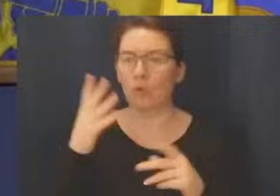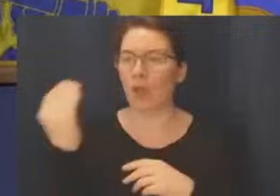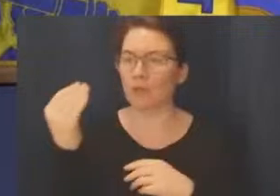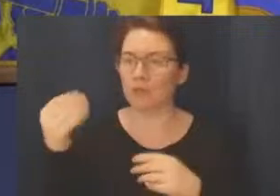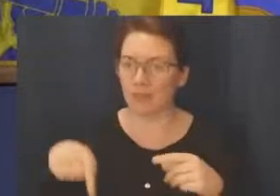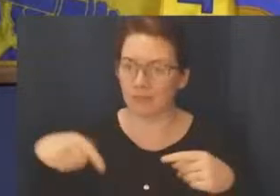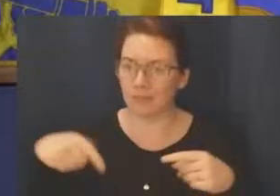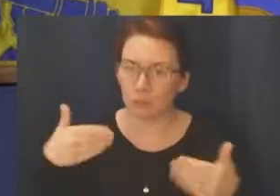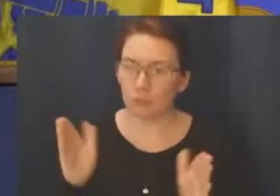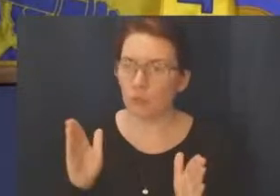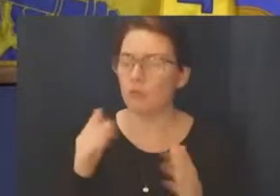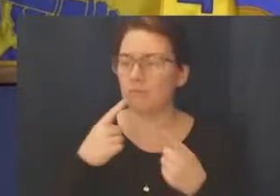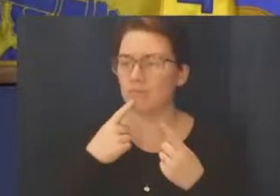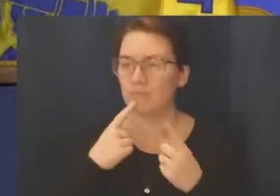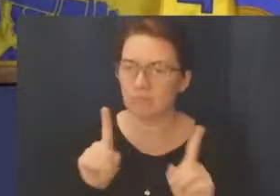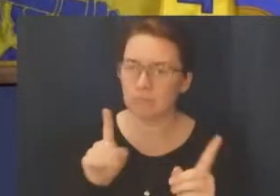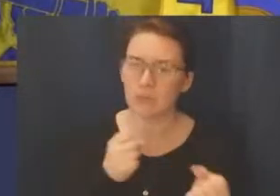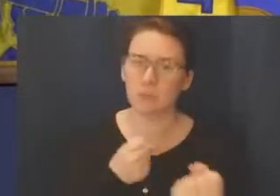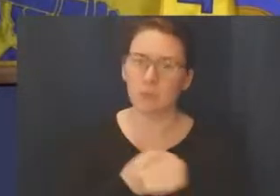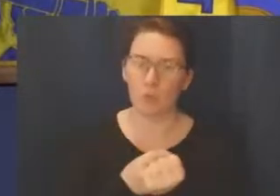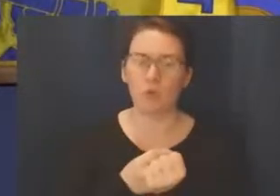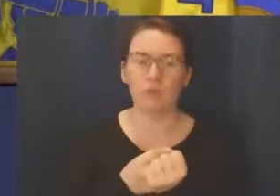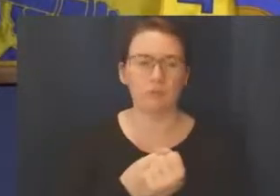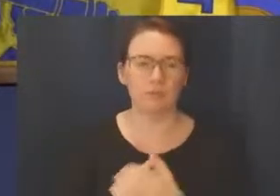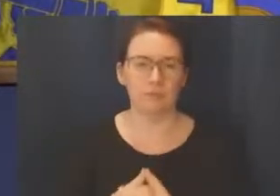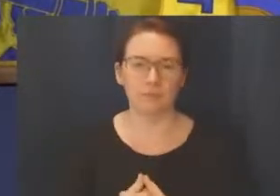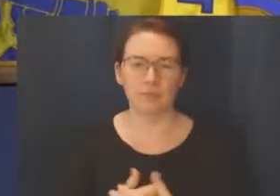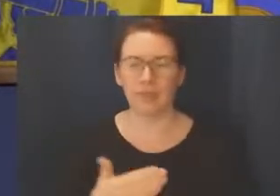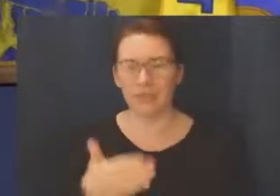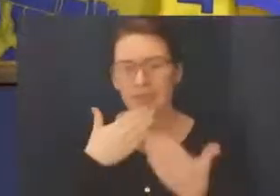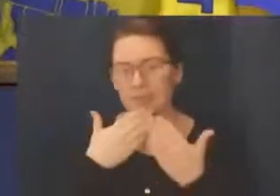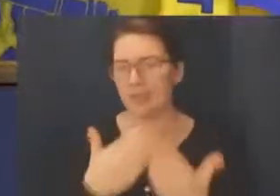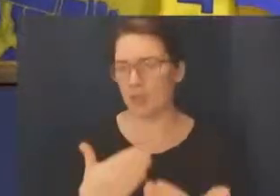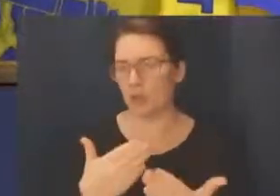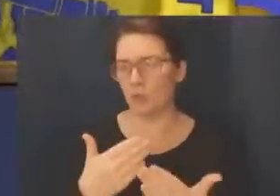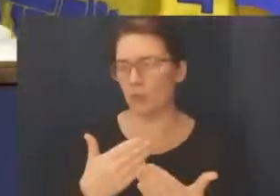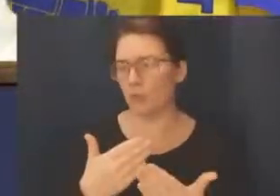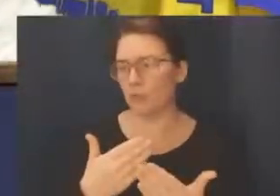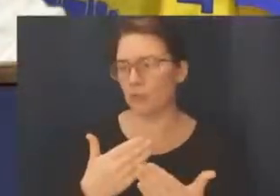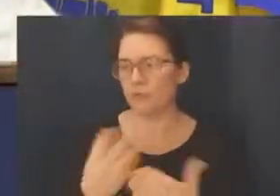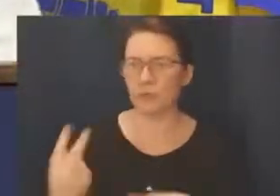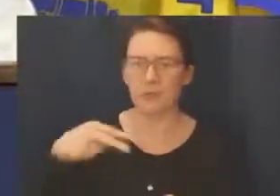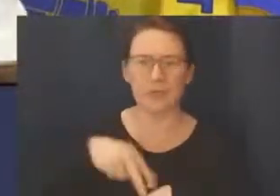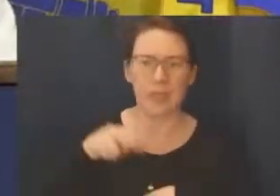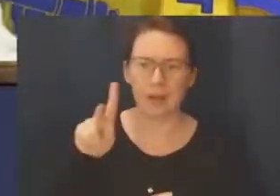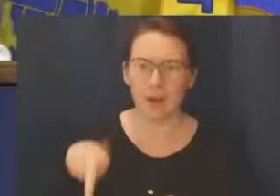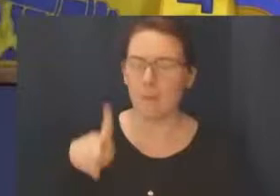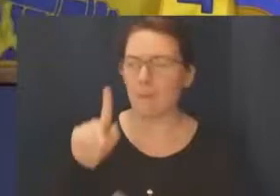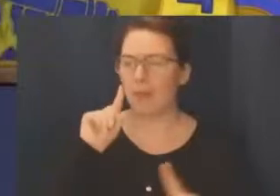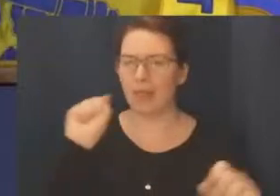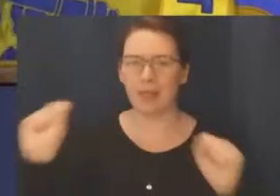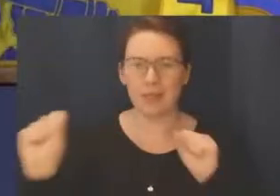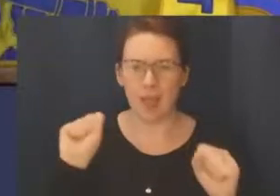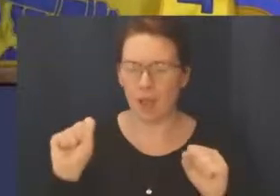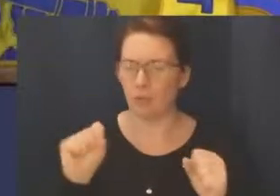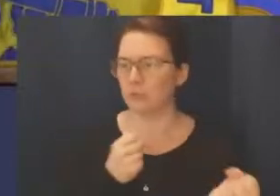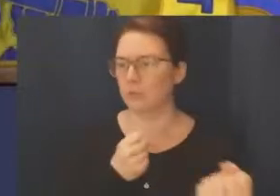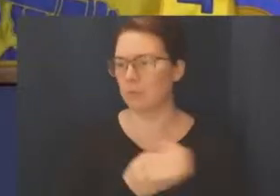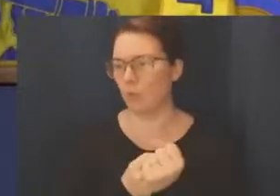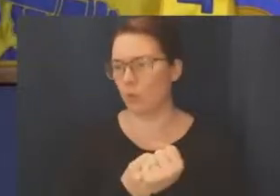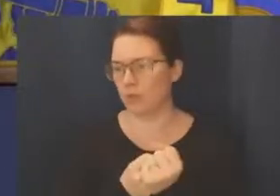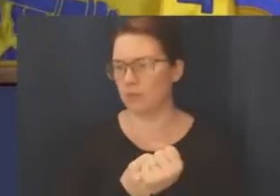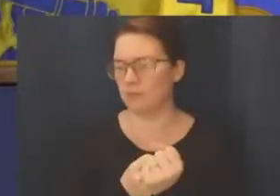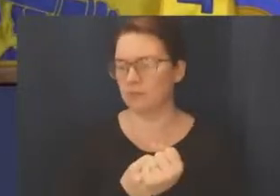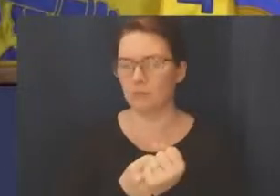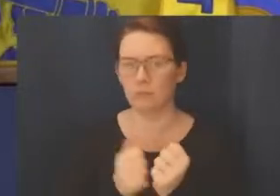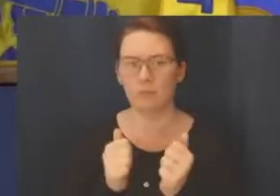today. Thank you. Thank you for being loud. Thank you for coming together with me on this issue.